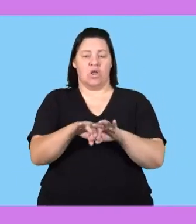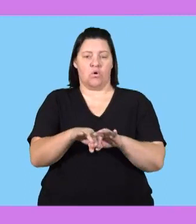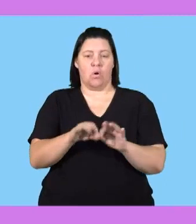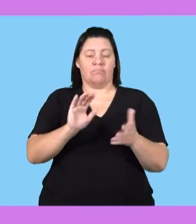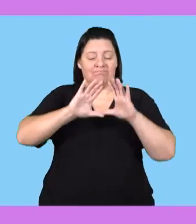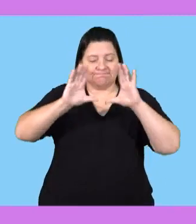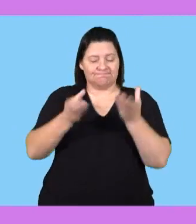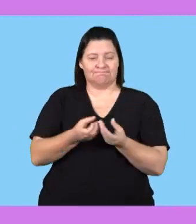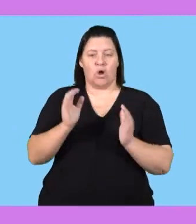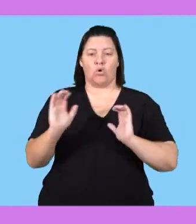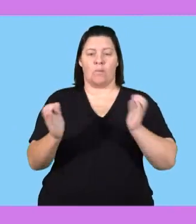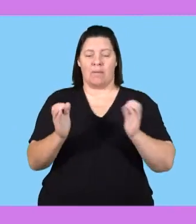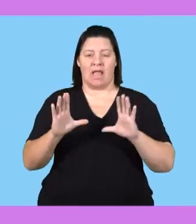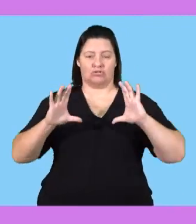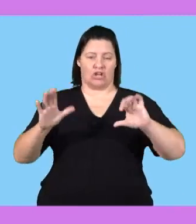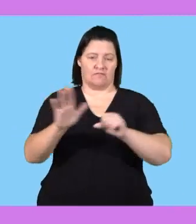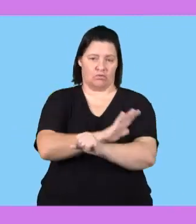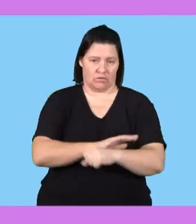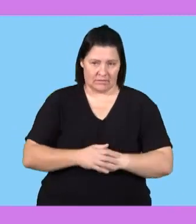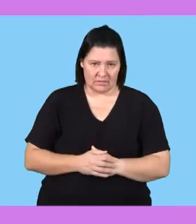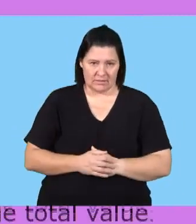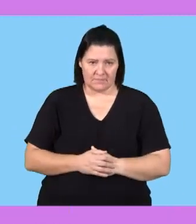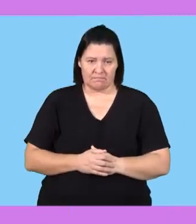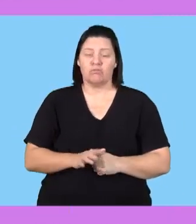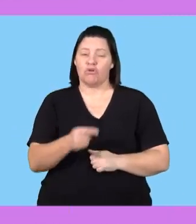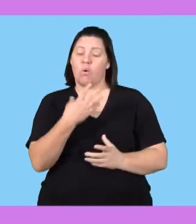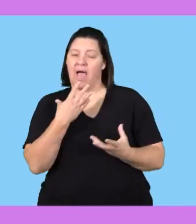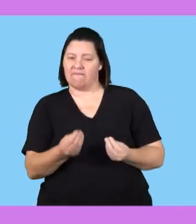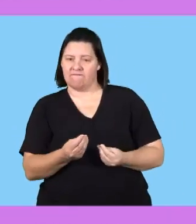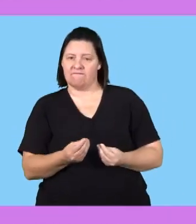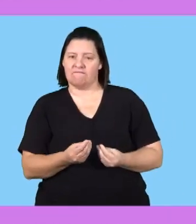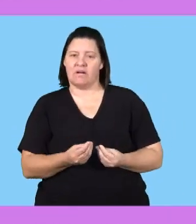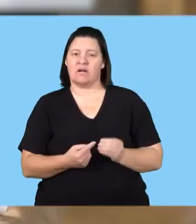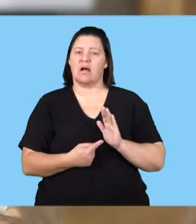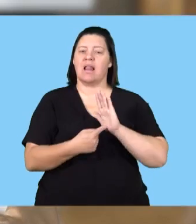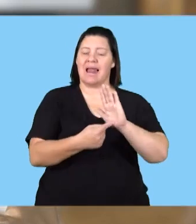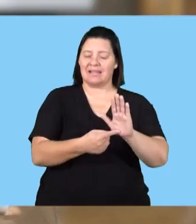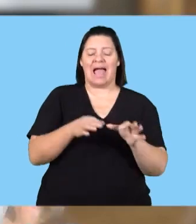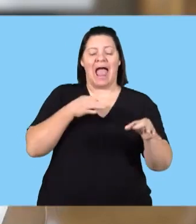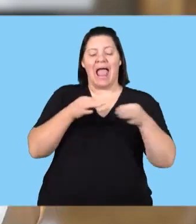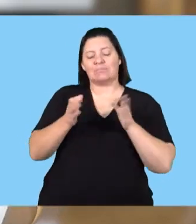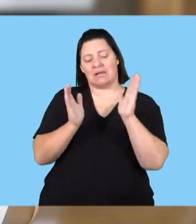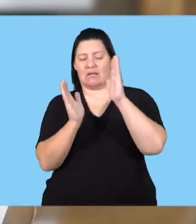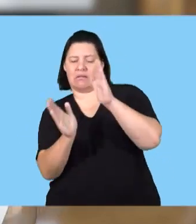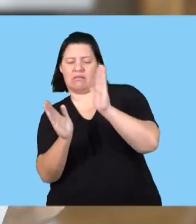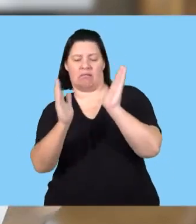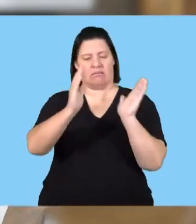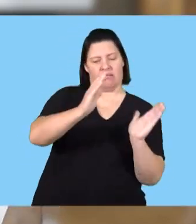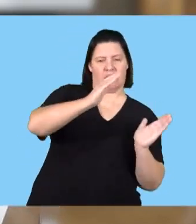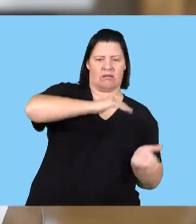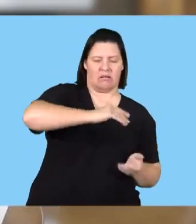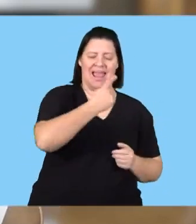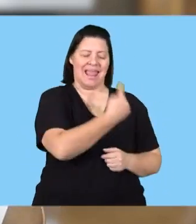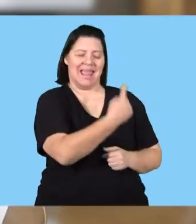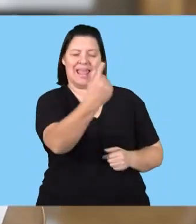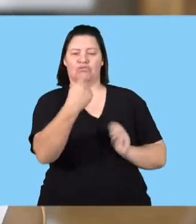compared to the entire chart. So on the pie chart, always you will have a legend or the explanation